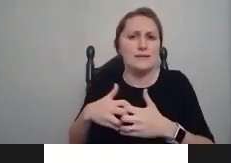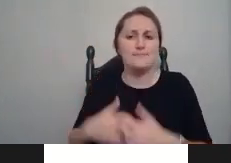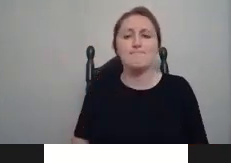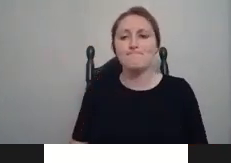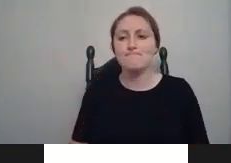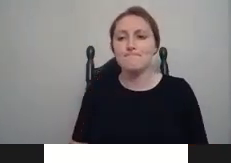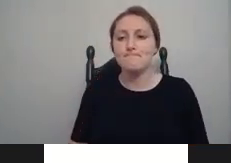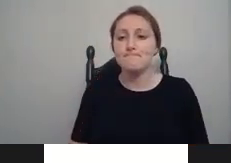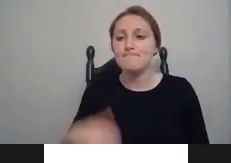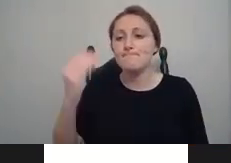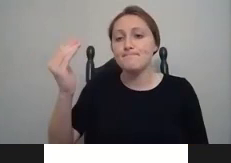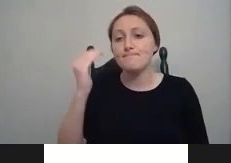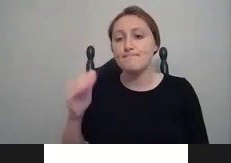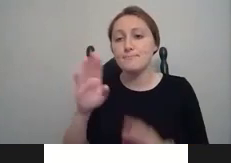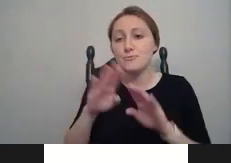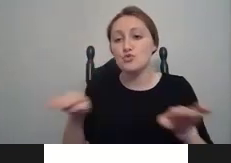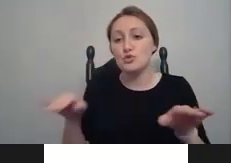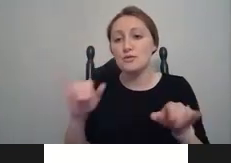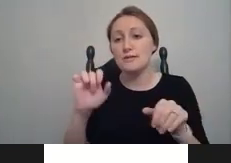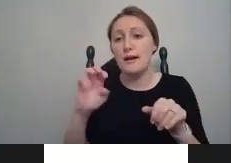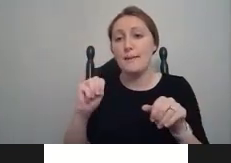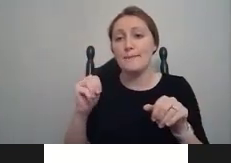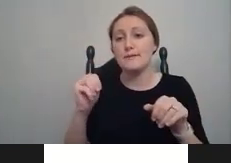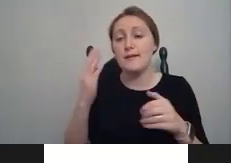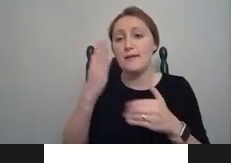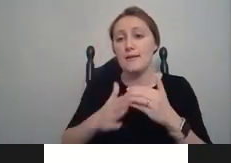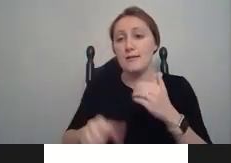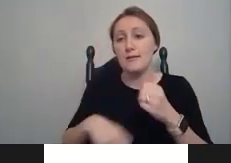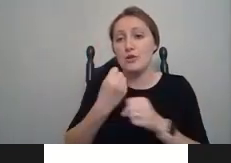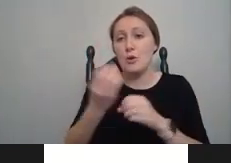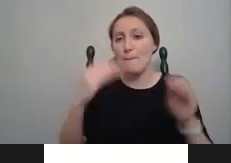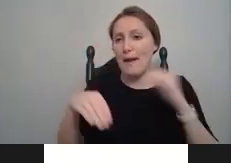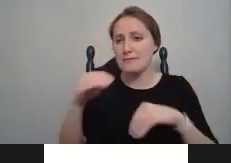Question about children's items that were packed up at the end of the year in their desks,